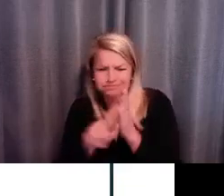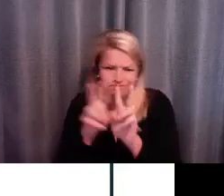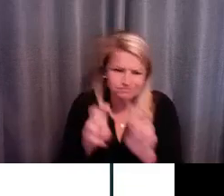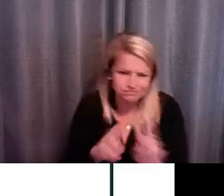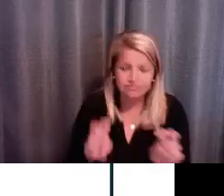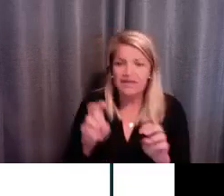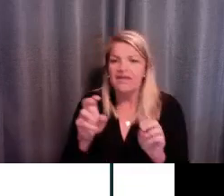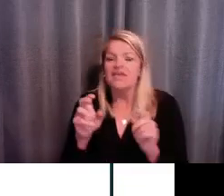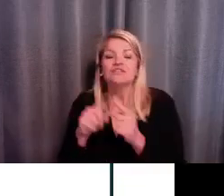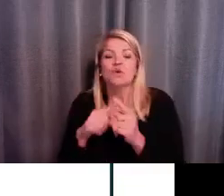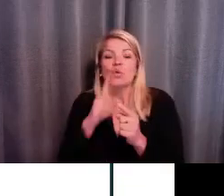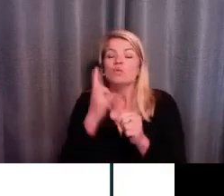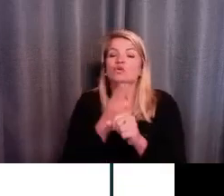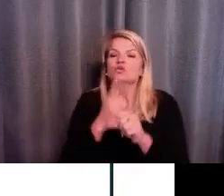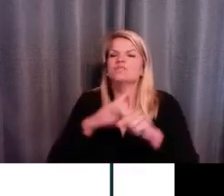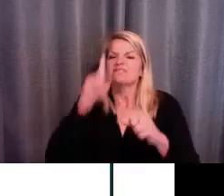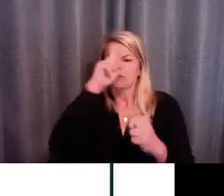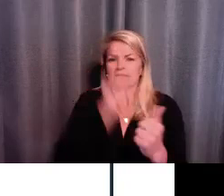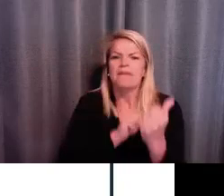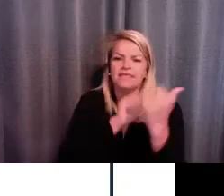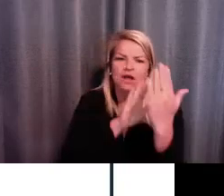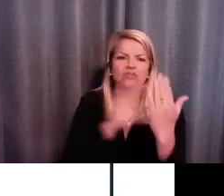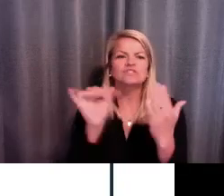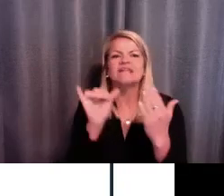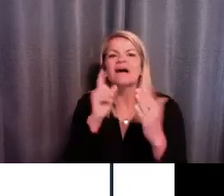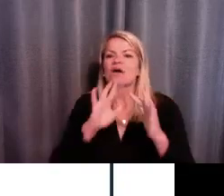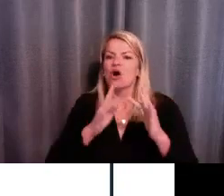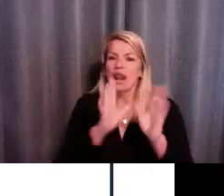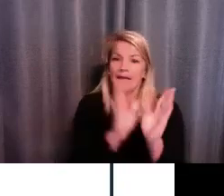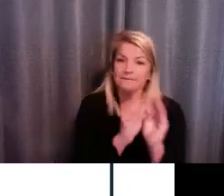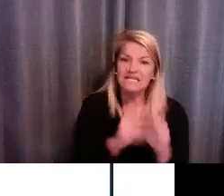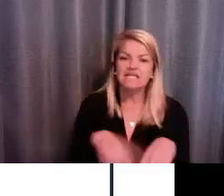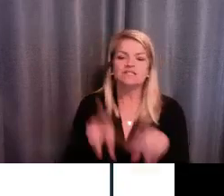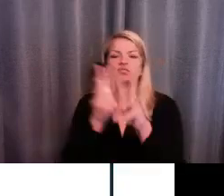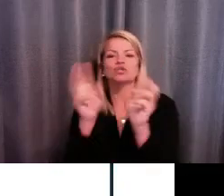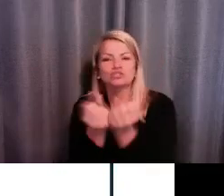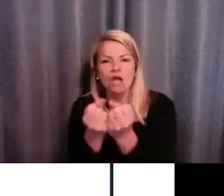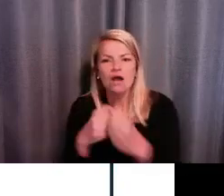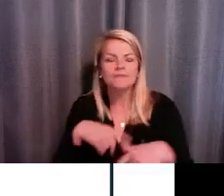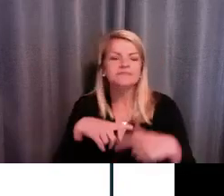online methodologies like online meetings, workshops,